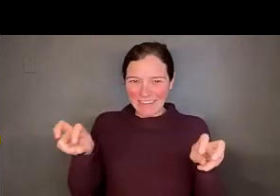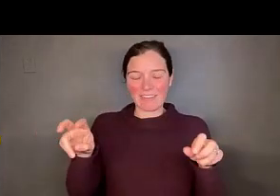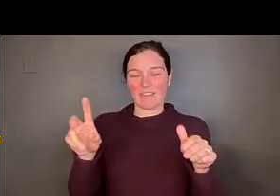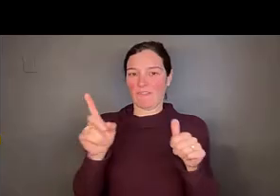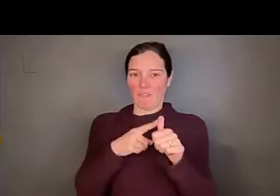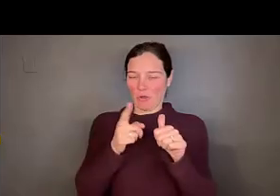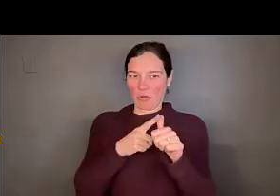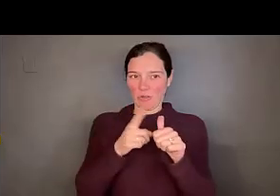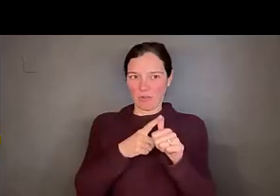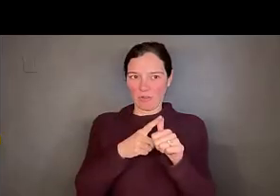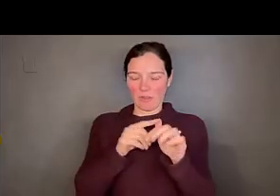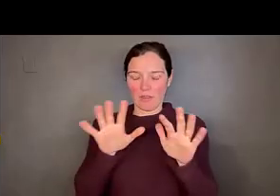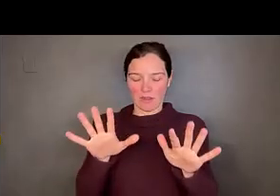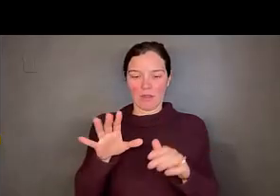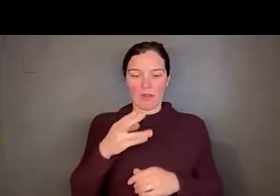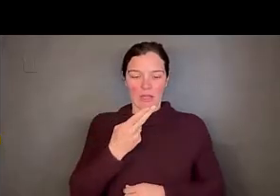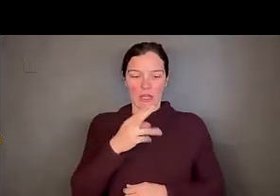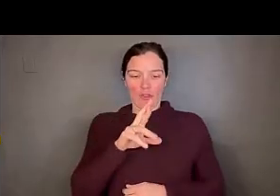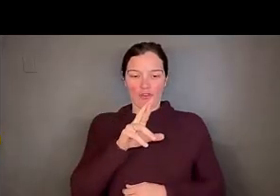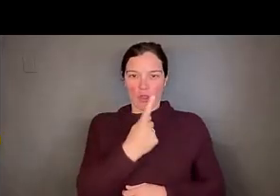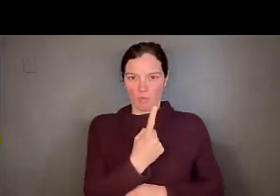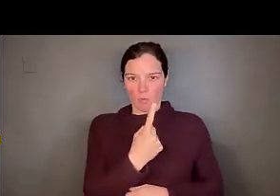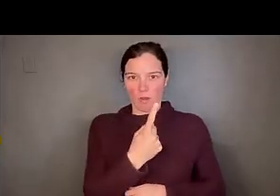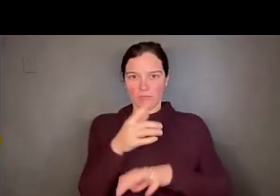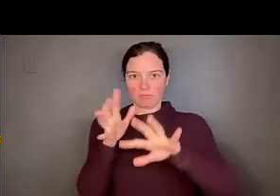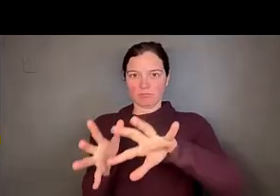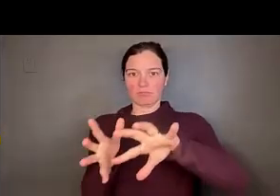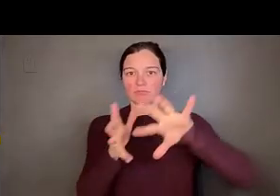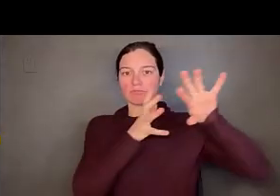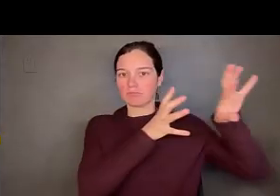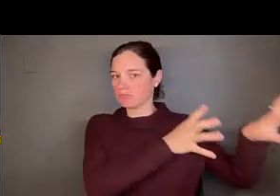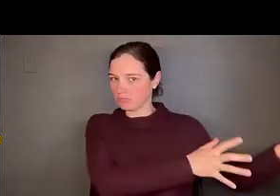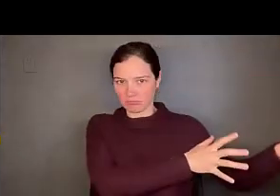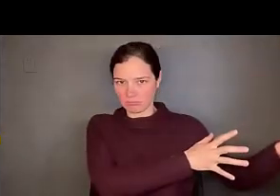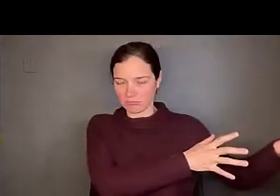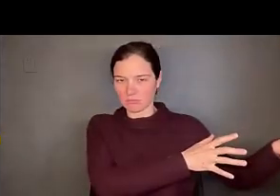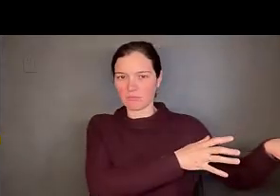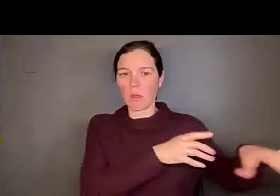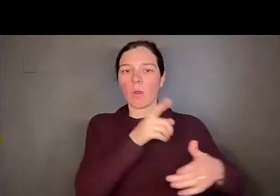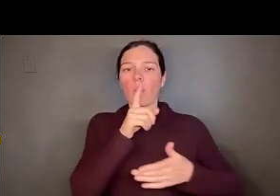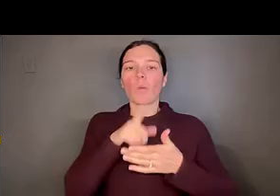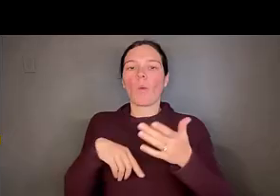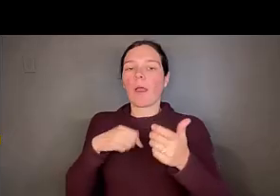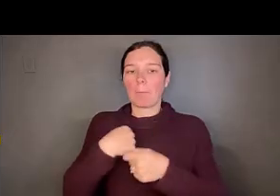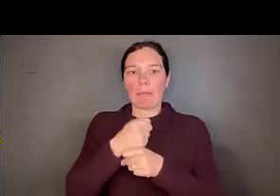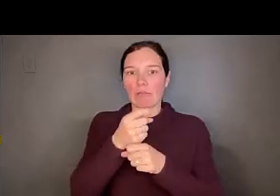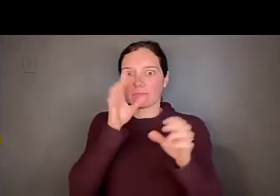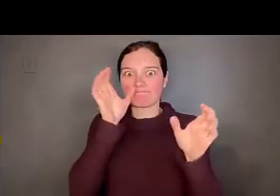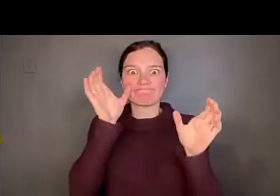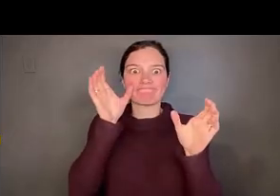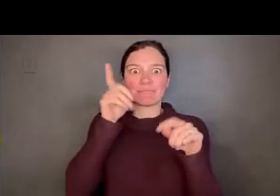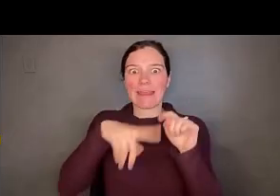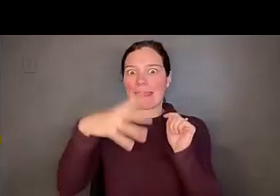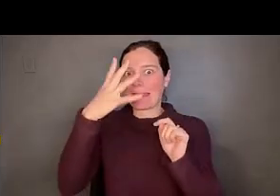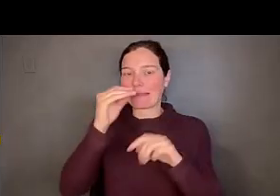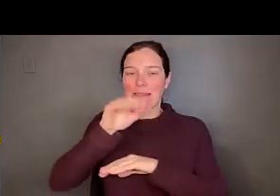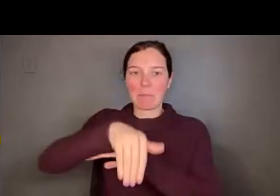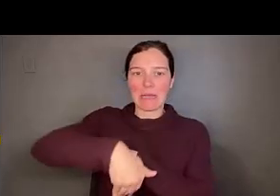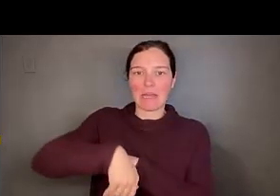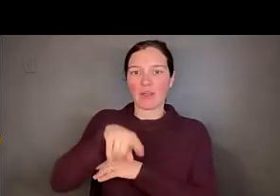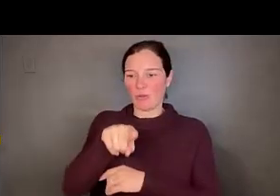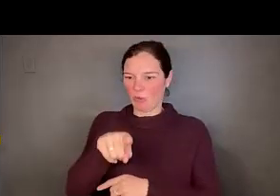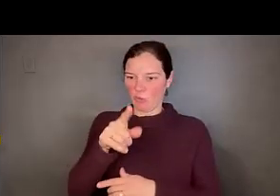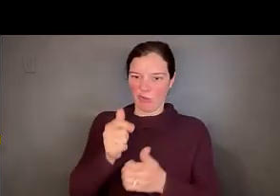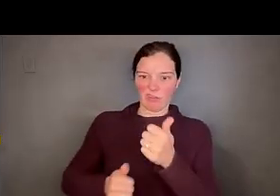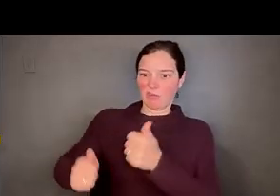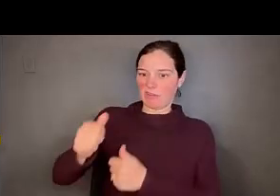thing, taking HR1 off of the table, what keeps you up at night? You are a CEO of the hospital.